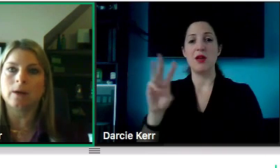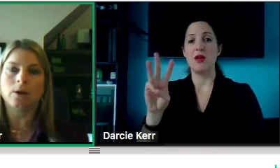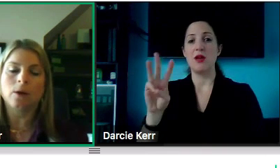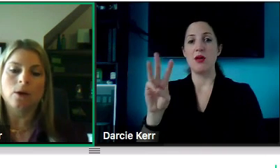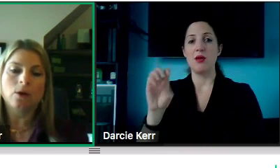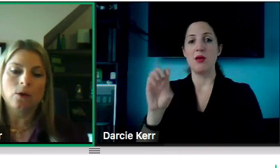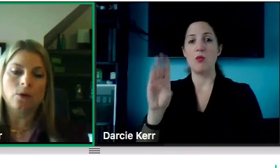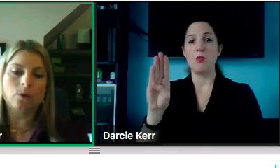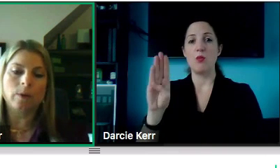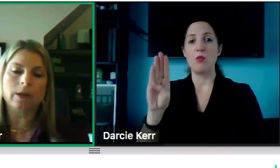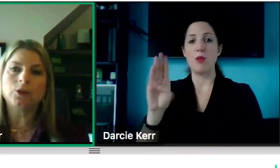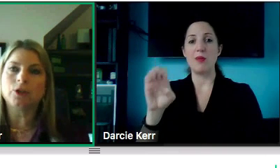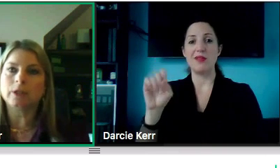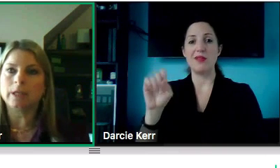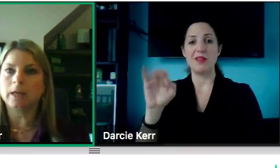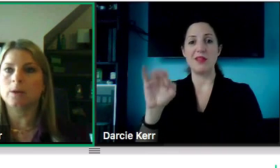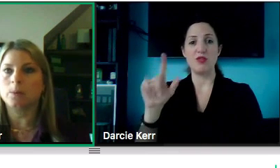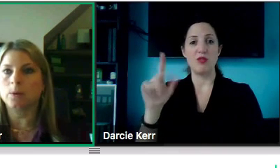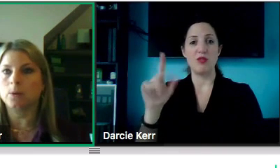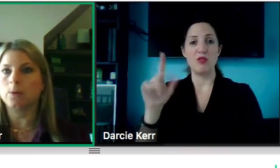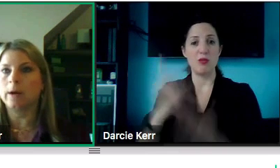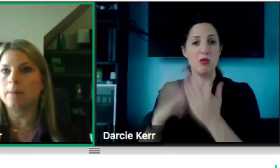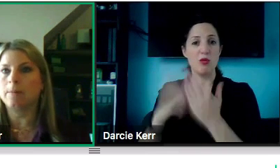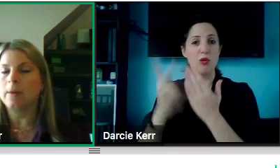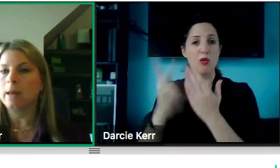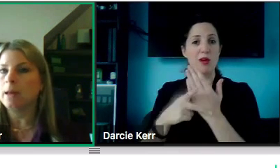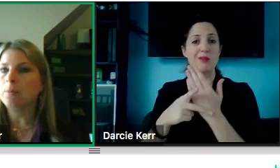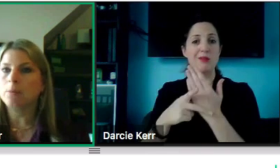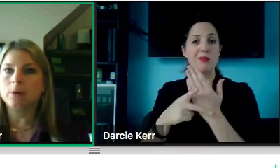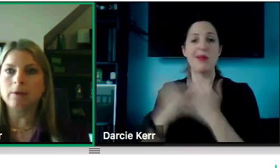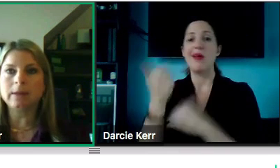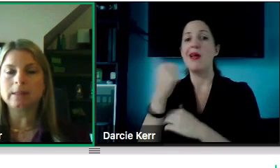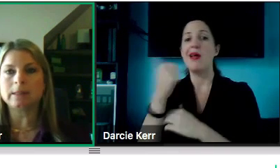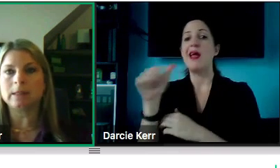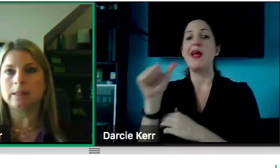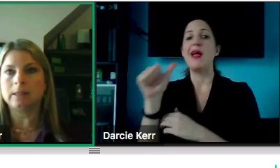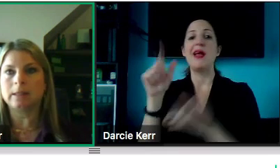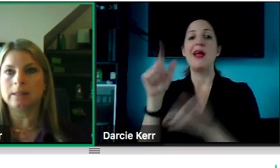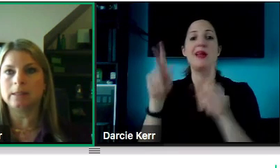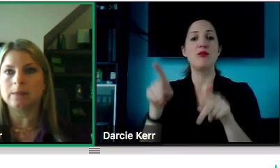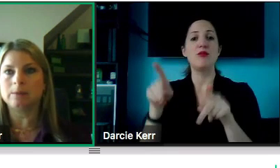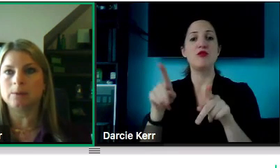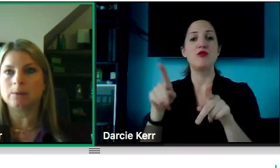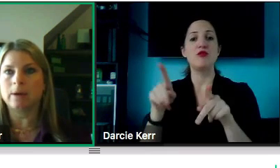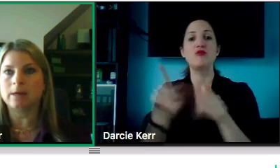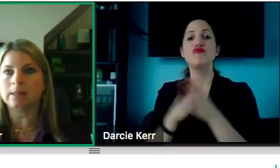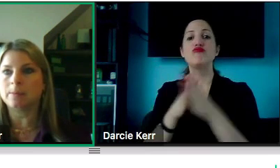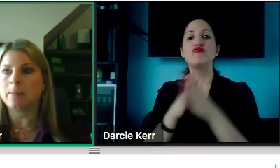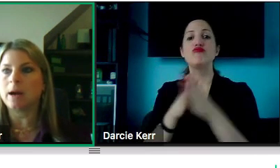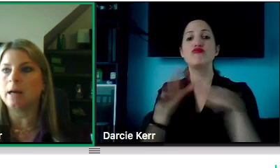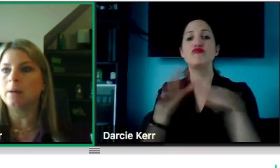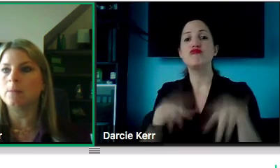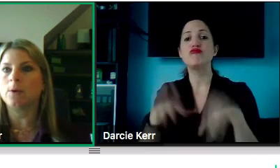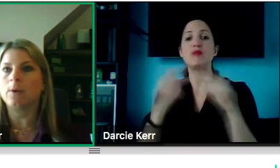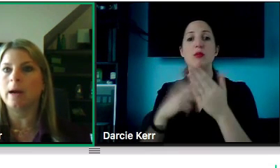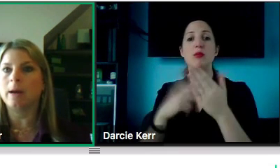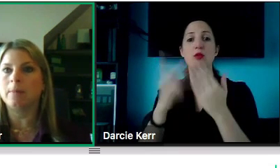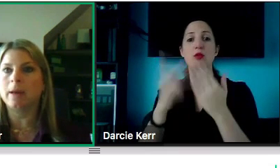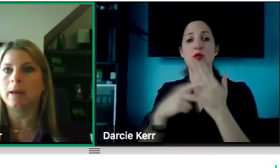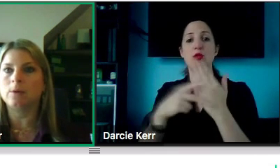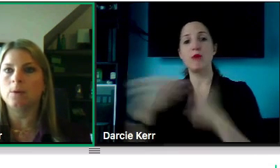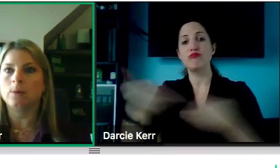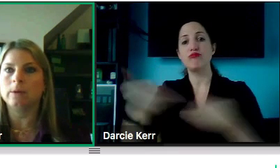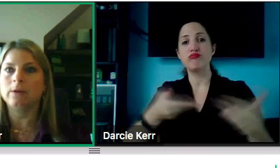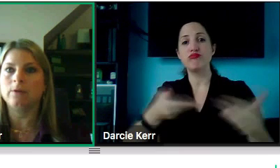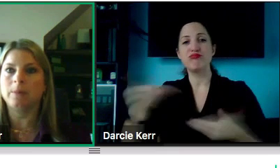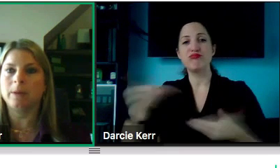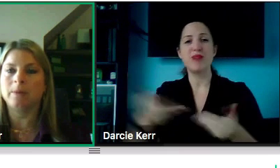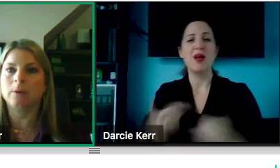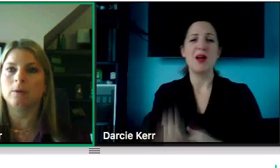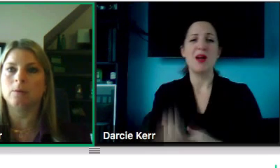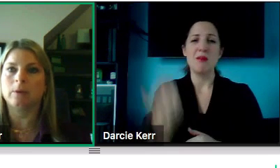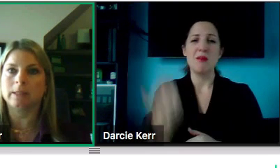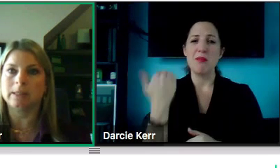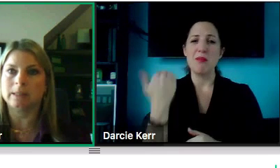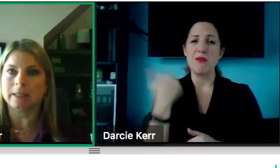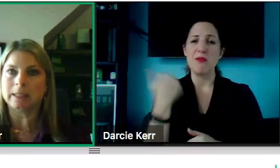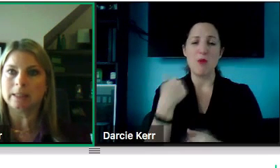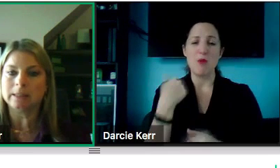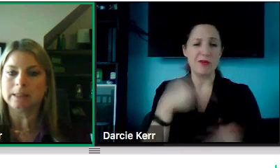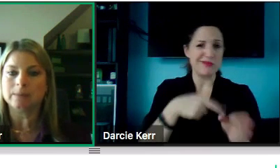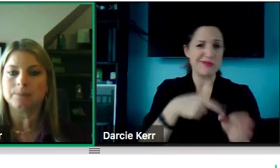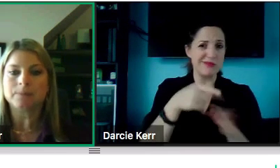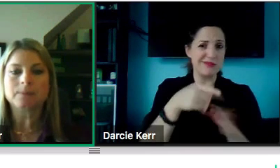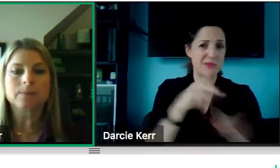to anyone who wished to take the program. Previously to this, it was run as a pilot program and only for people